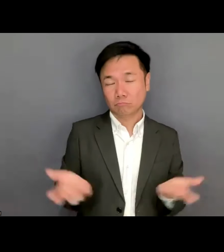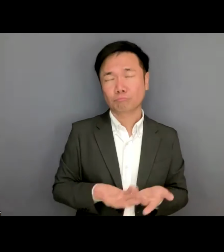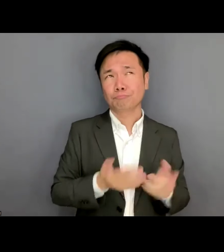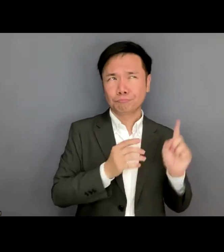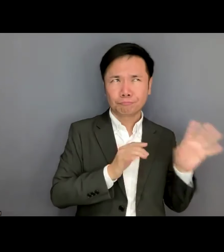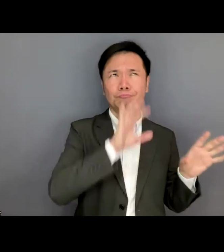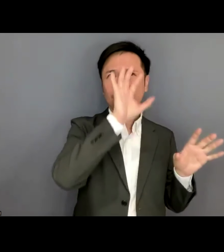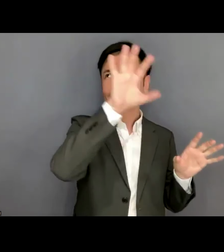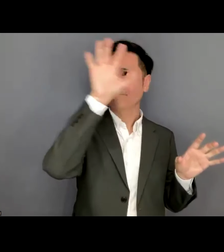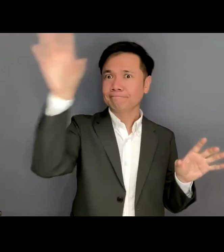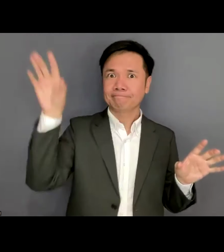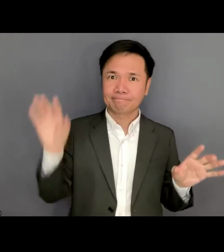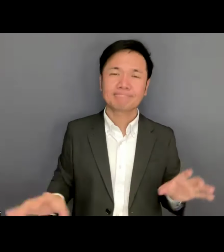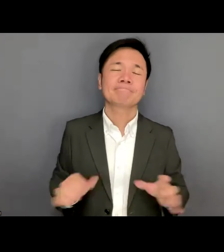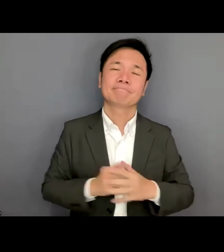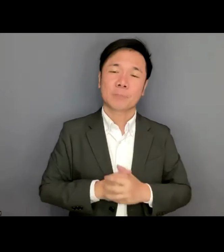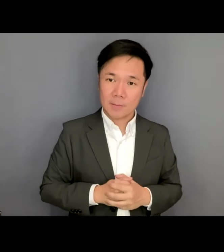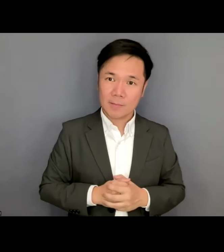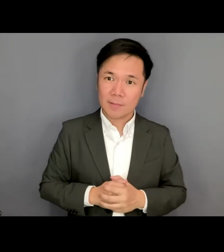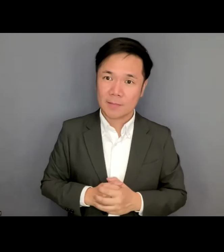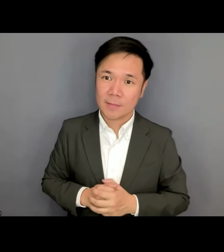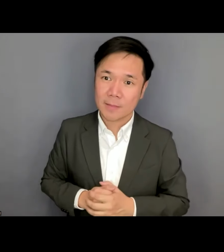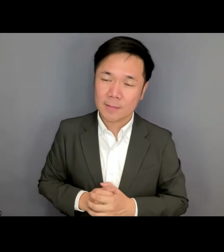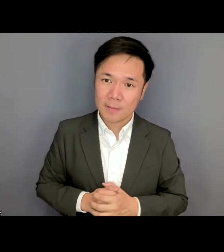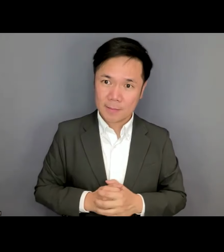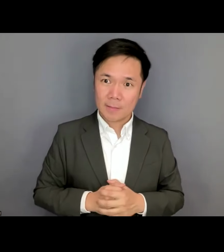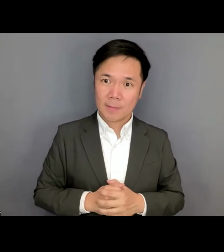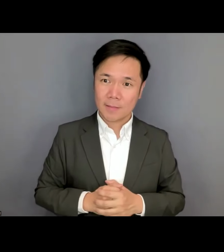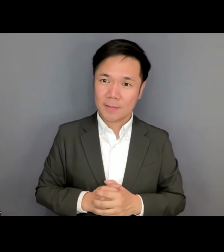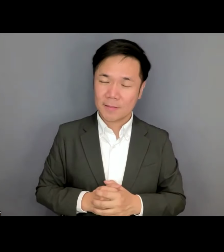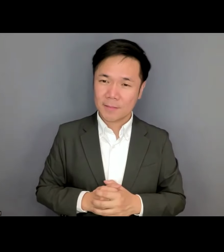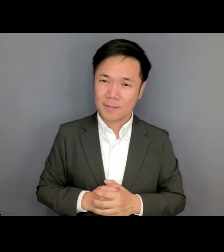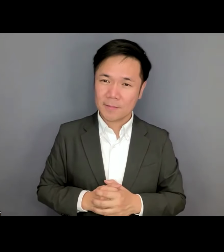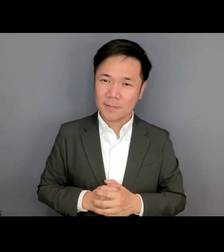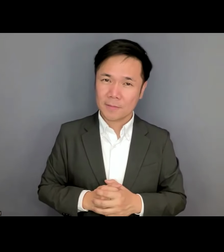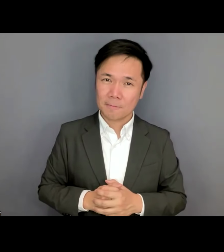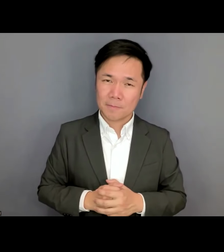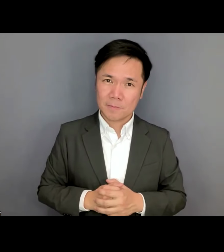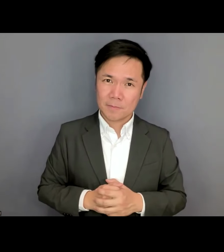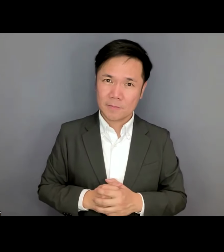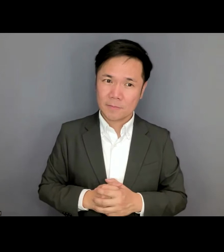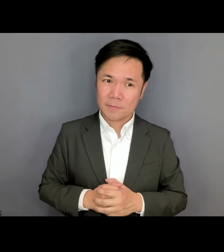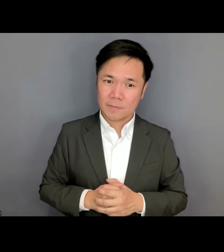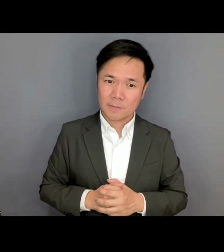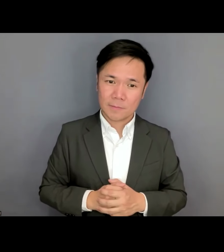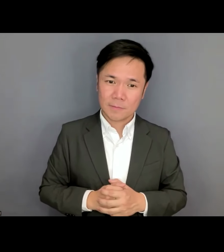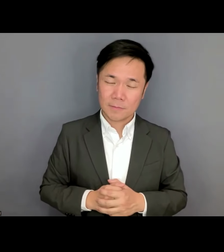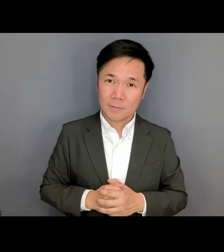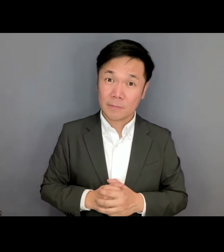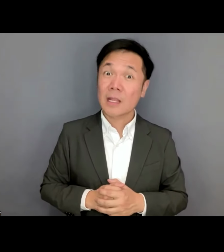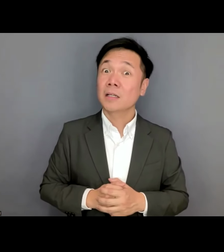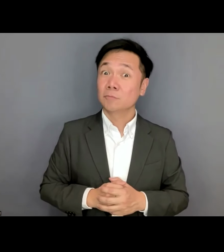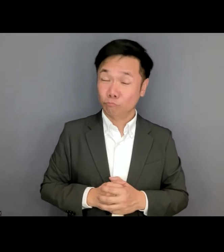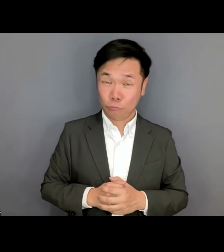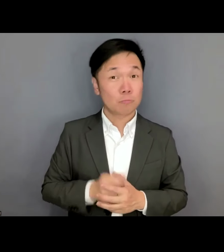conflits sévissent et où il est important de it is pouvoir protéger les important populations to be civiles, able mais to également, protect the ils civil